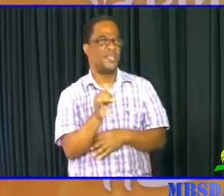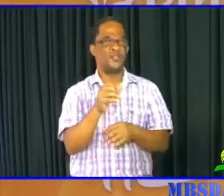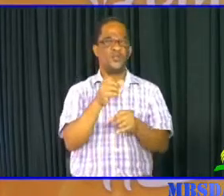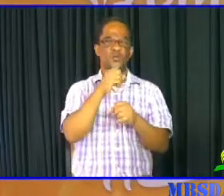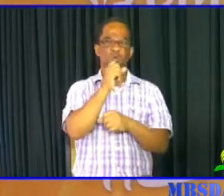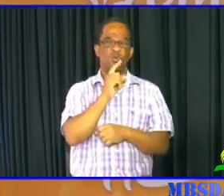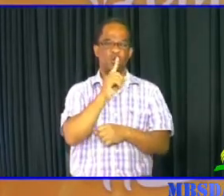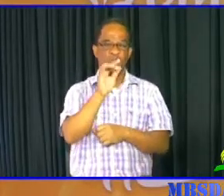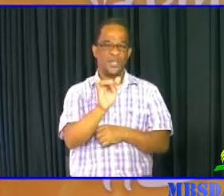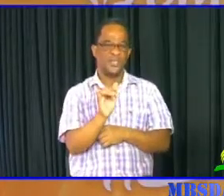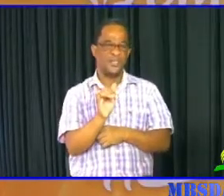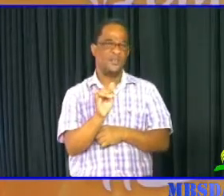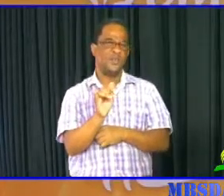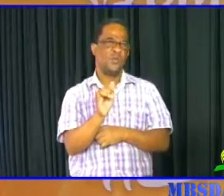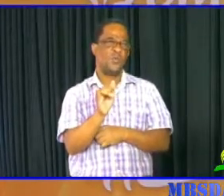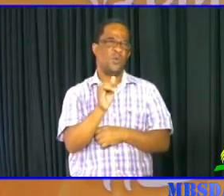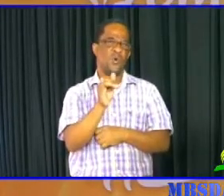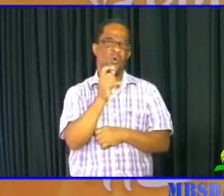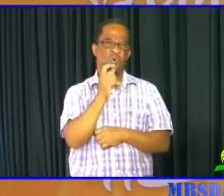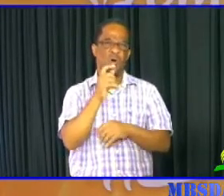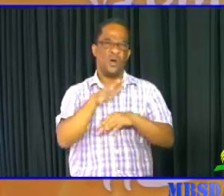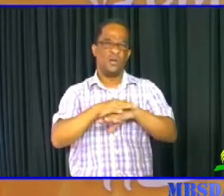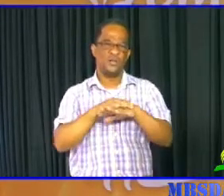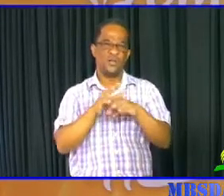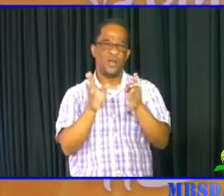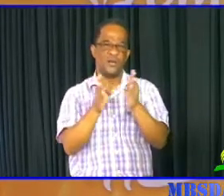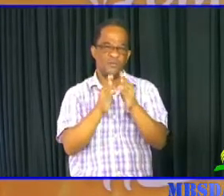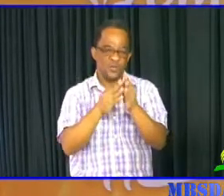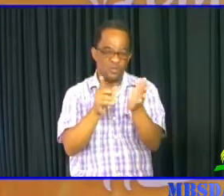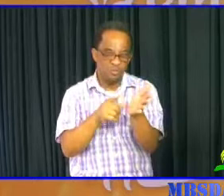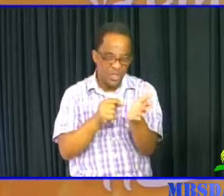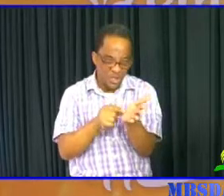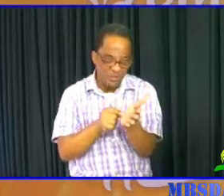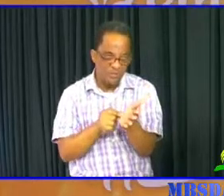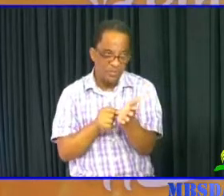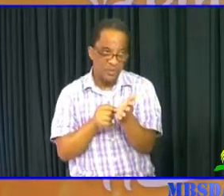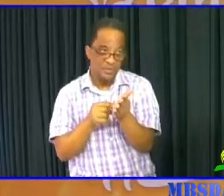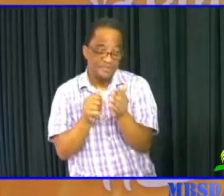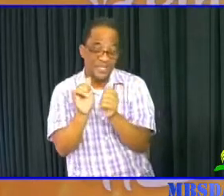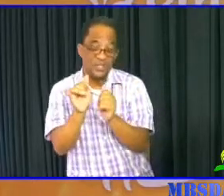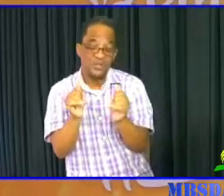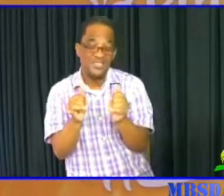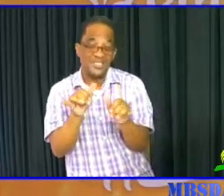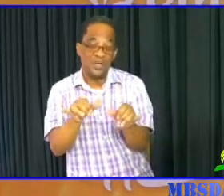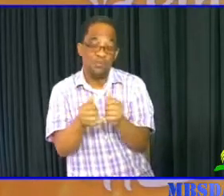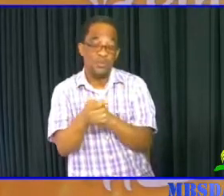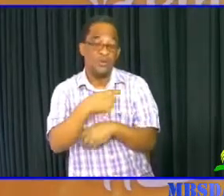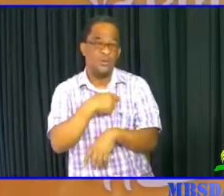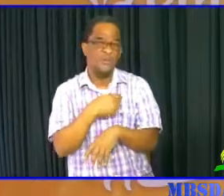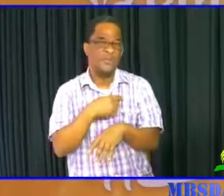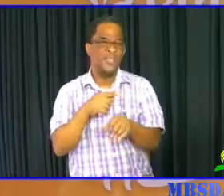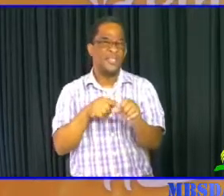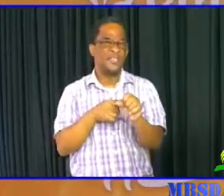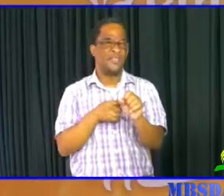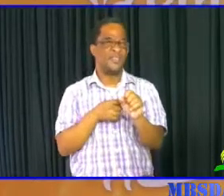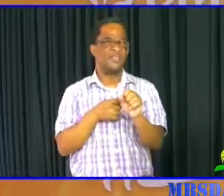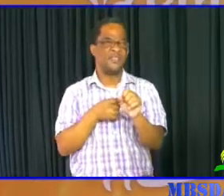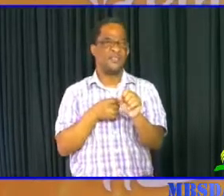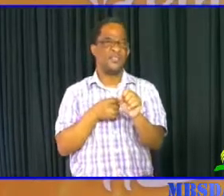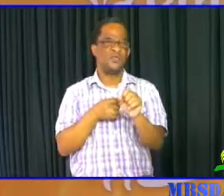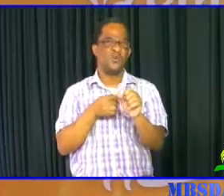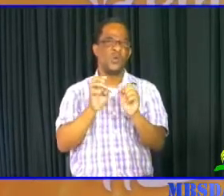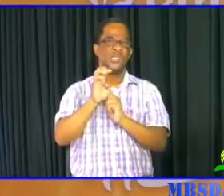that those of you who are on the conference pages, that you are with us. And so this evening, I'm starting out with East